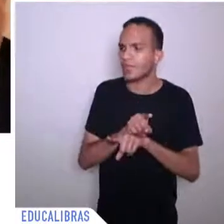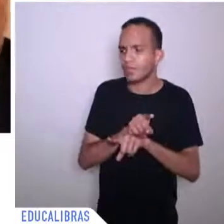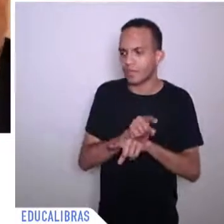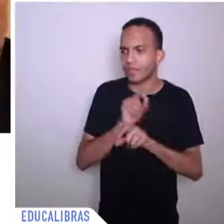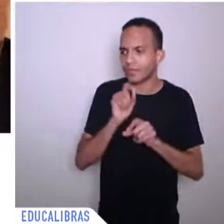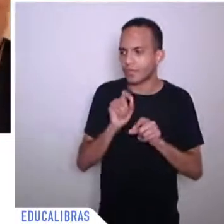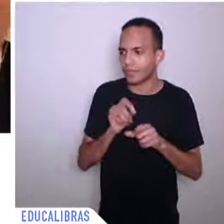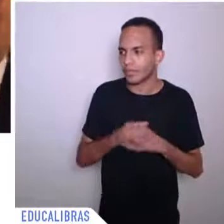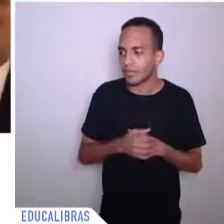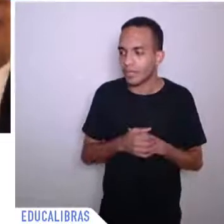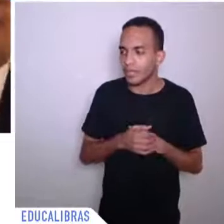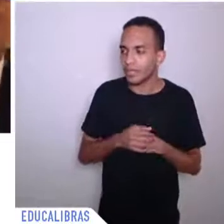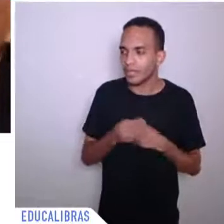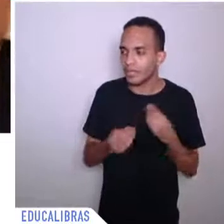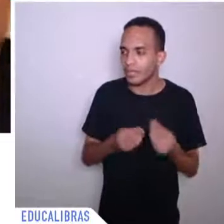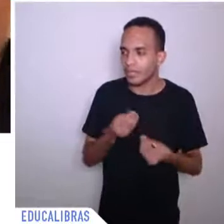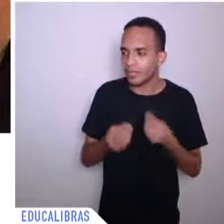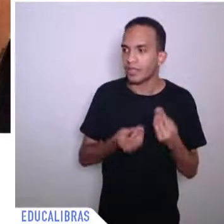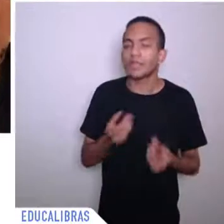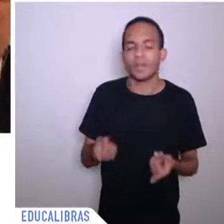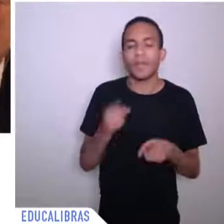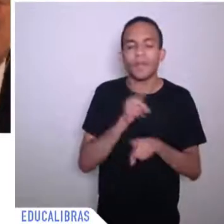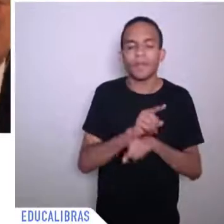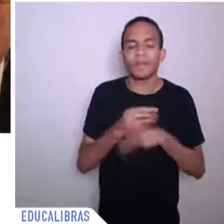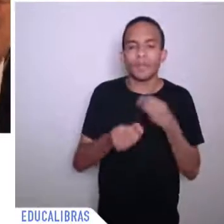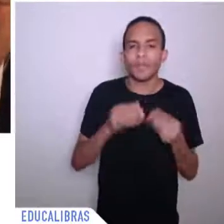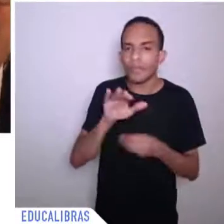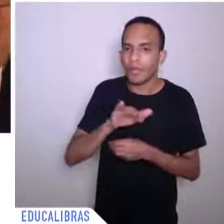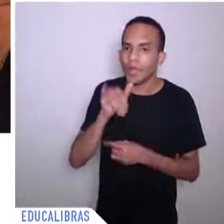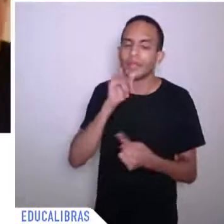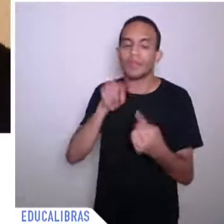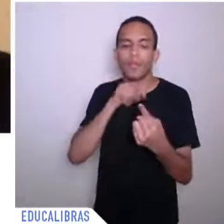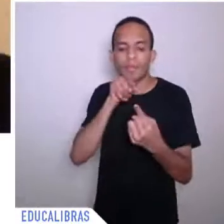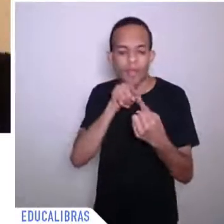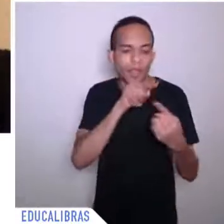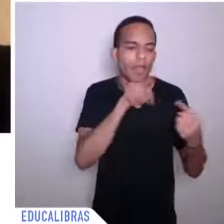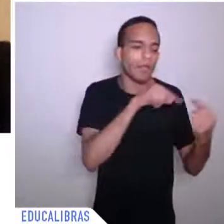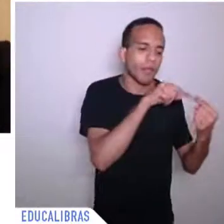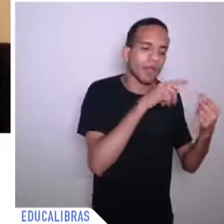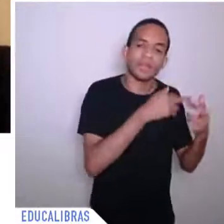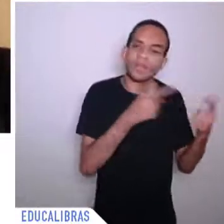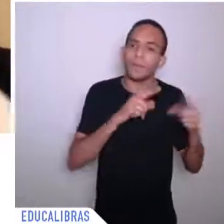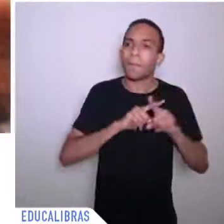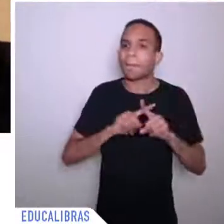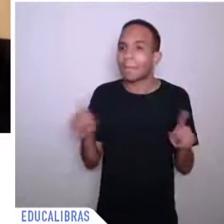is progressive, but it incorporates humanistic values and